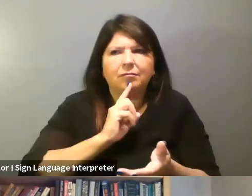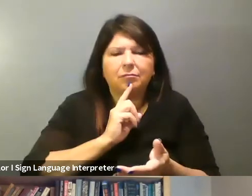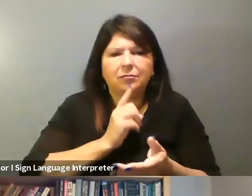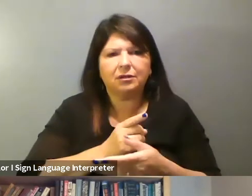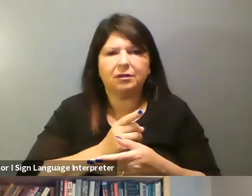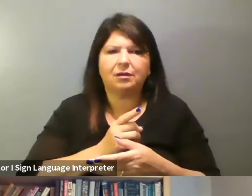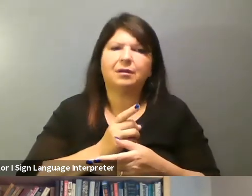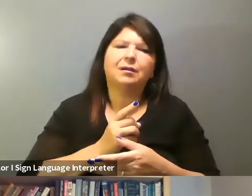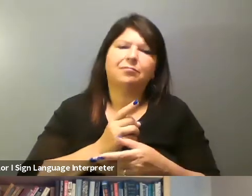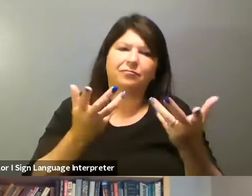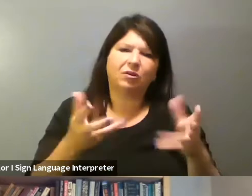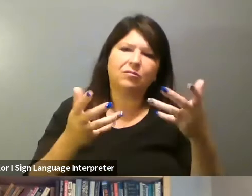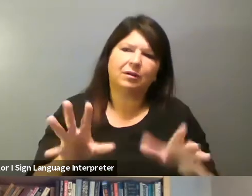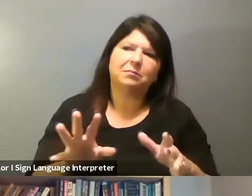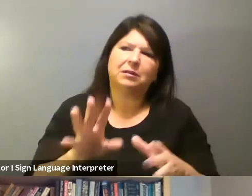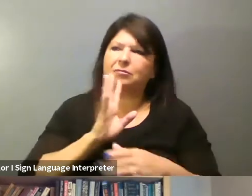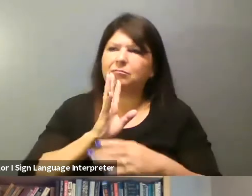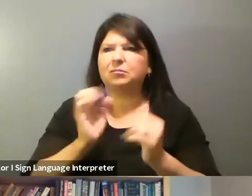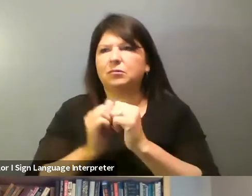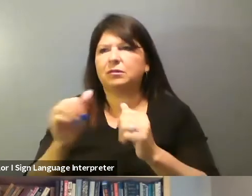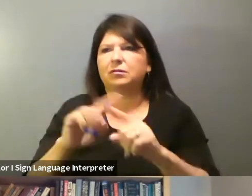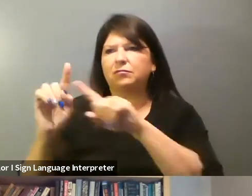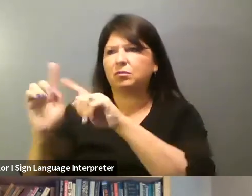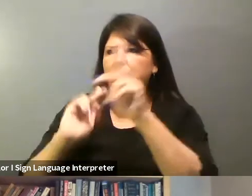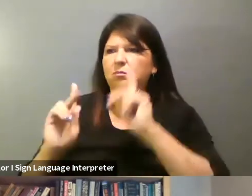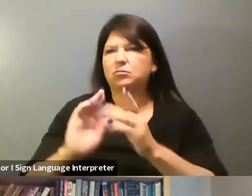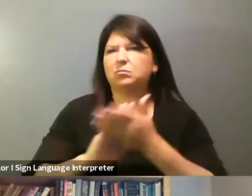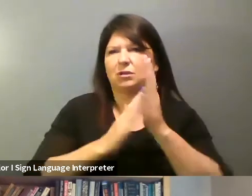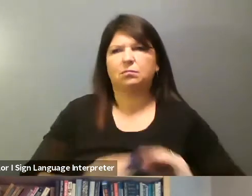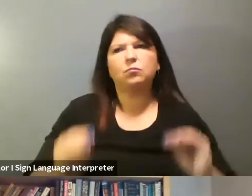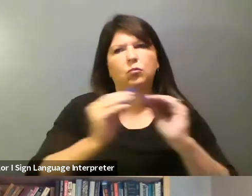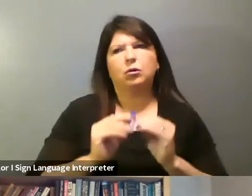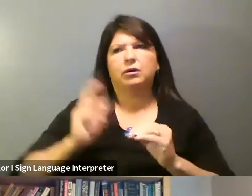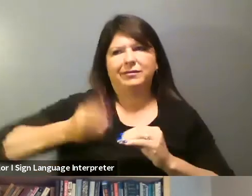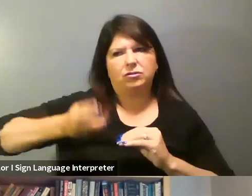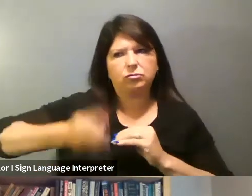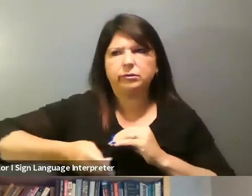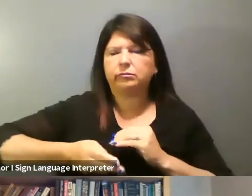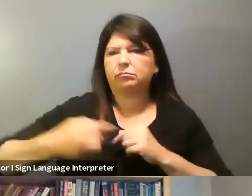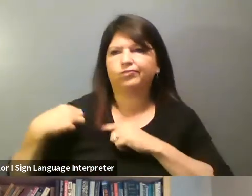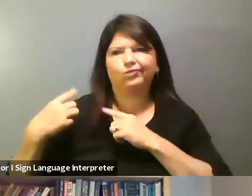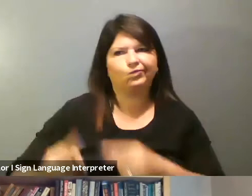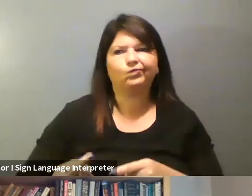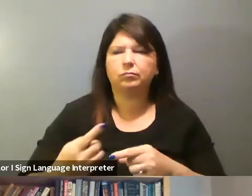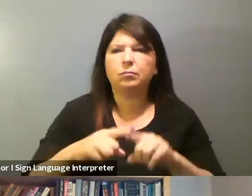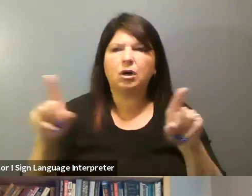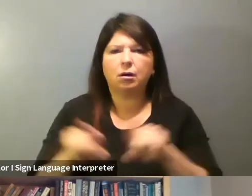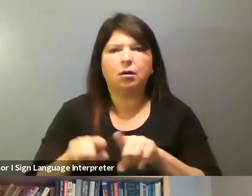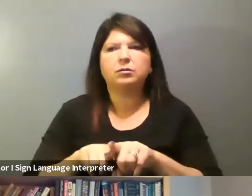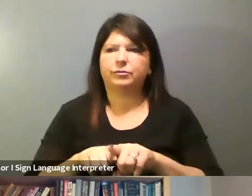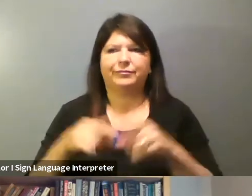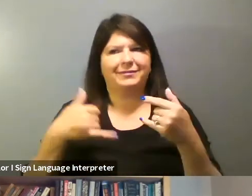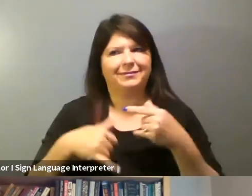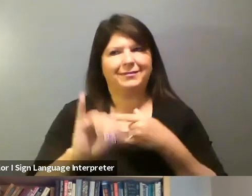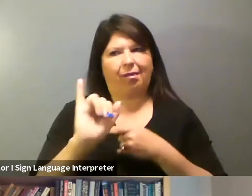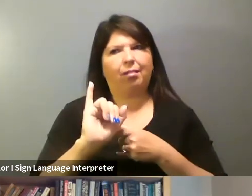touch with people. So it sort of like became more historical, but also the history is still very present. So I wanted